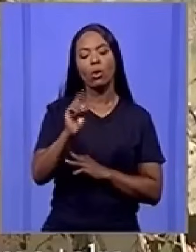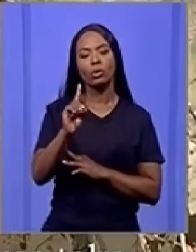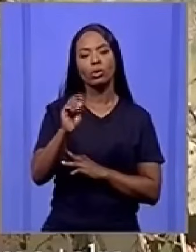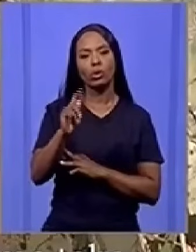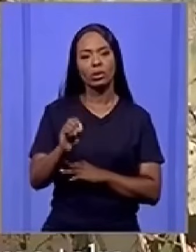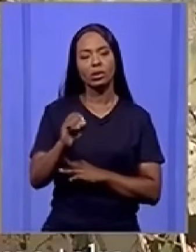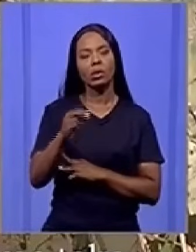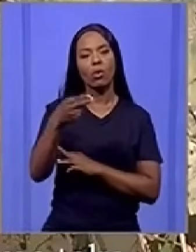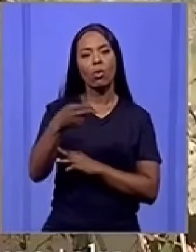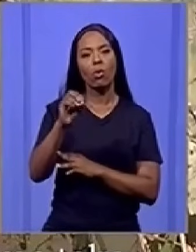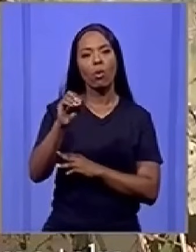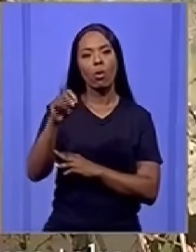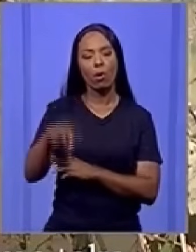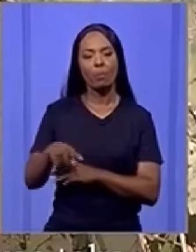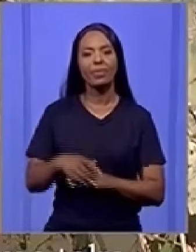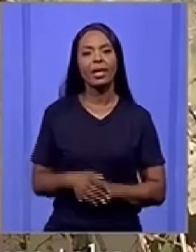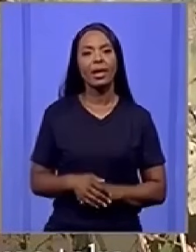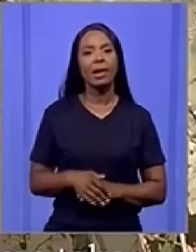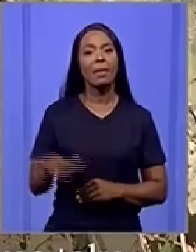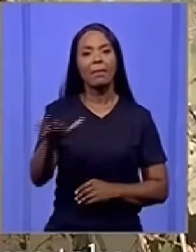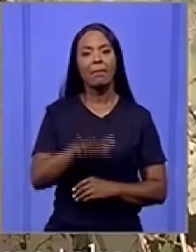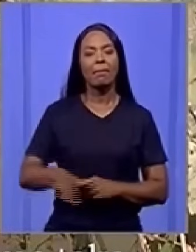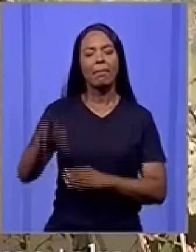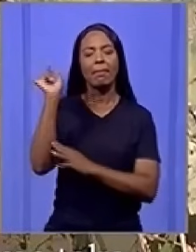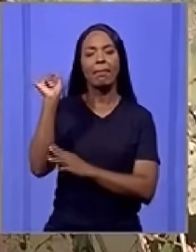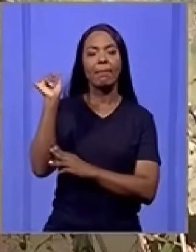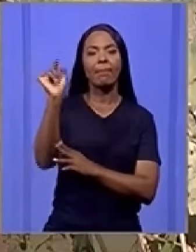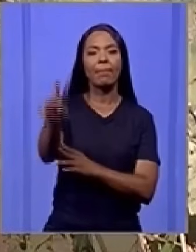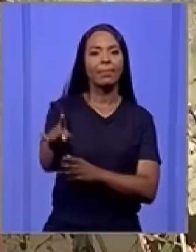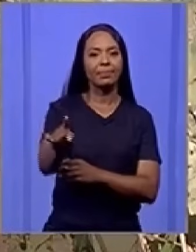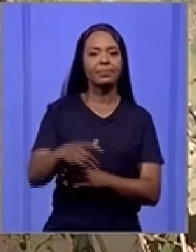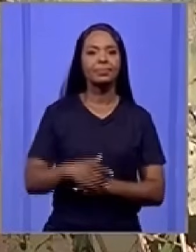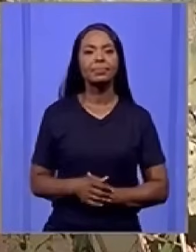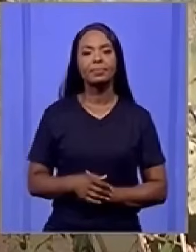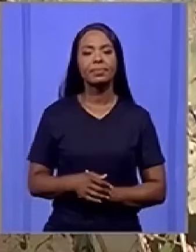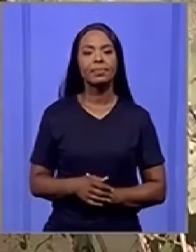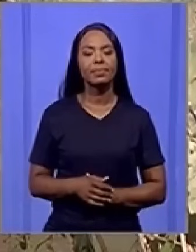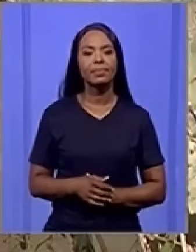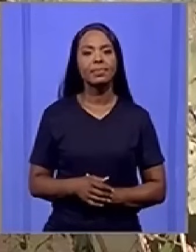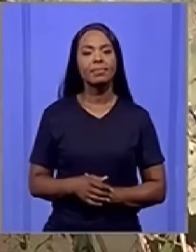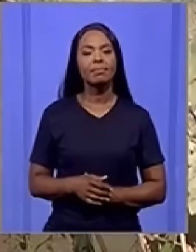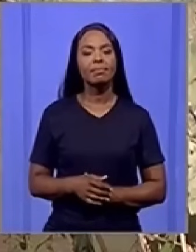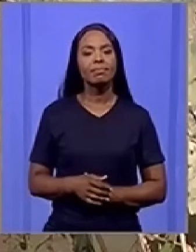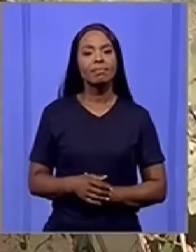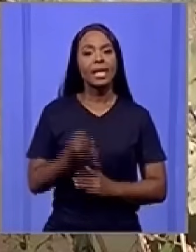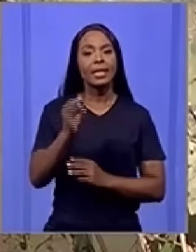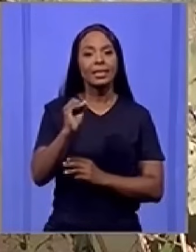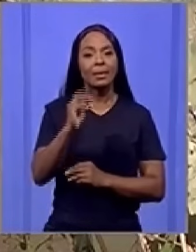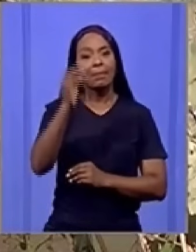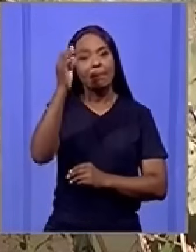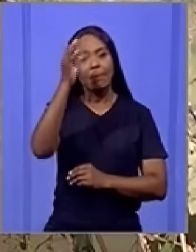Kwa go kgakala mo leng gore molemo wa dio tseo tsa 30